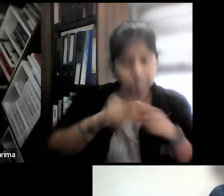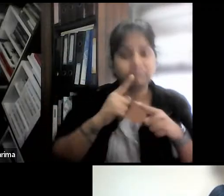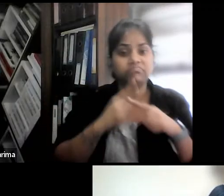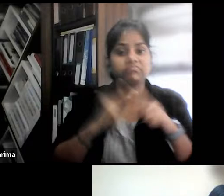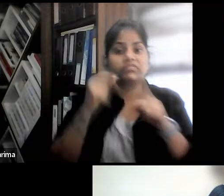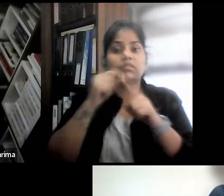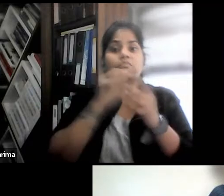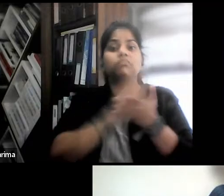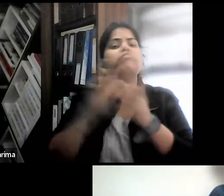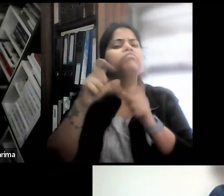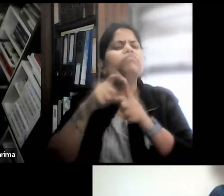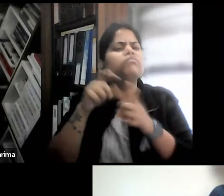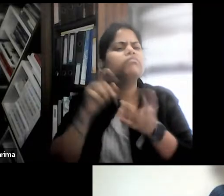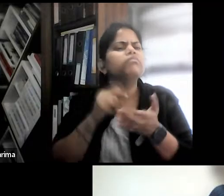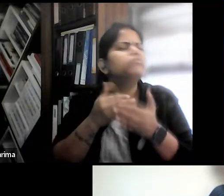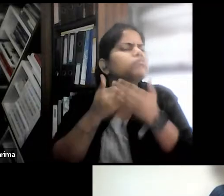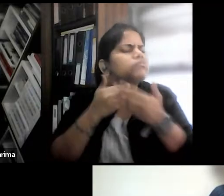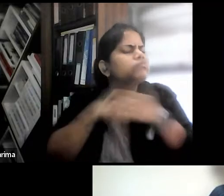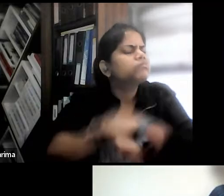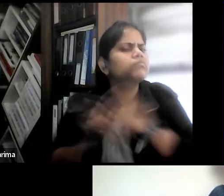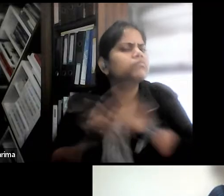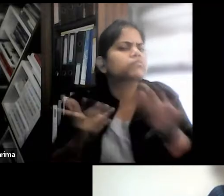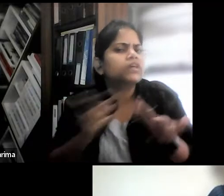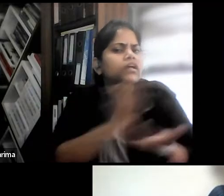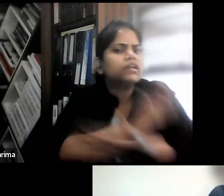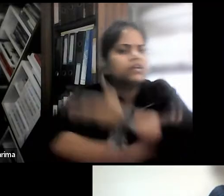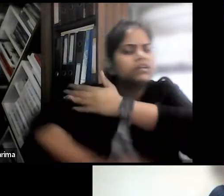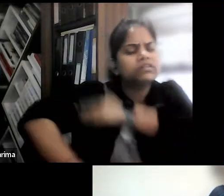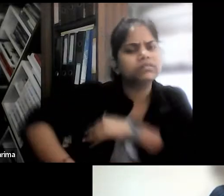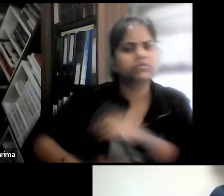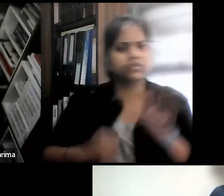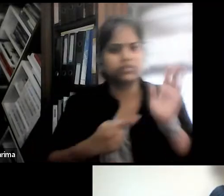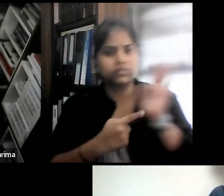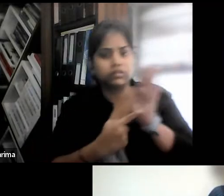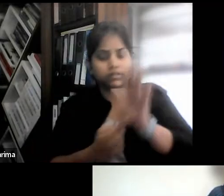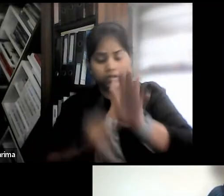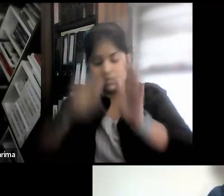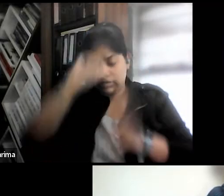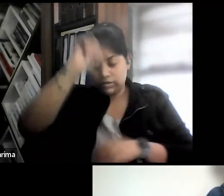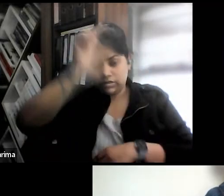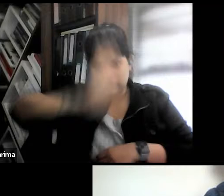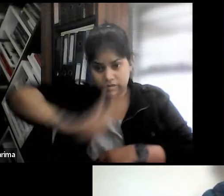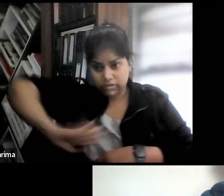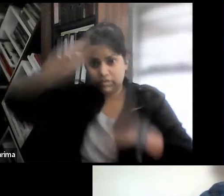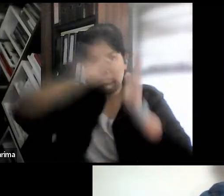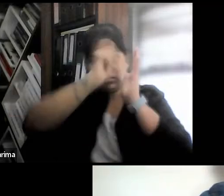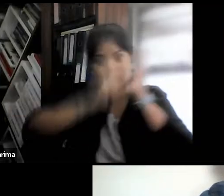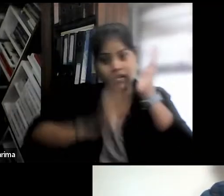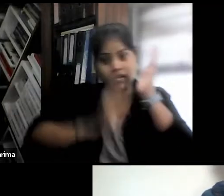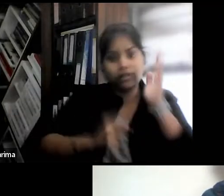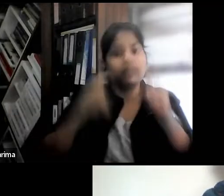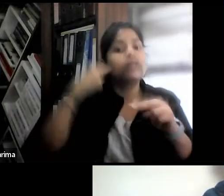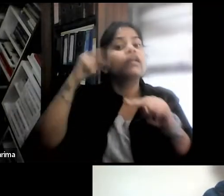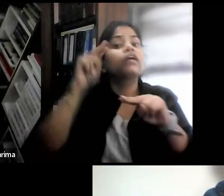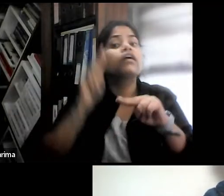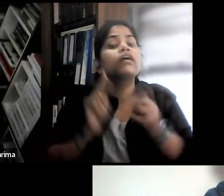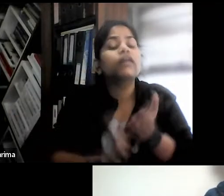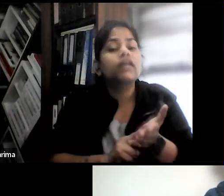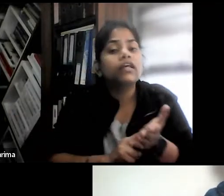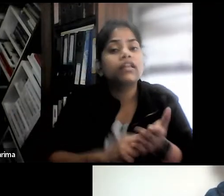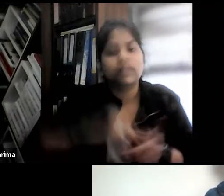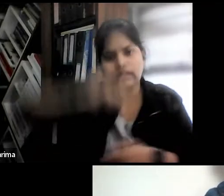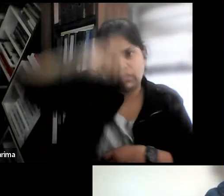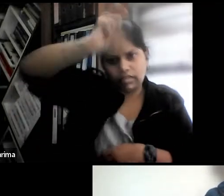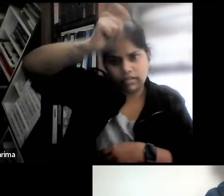of disability representation in Indian writing in English, right? So,